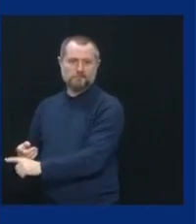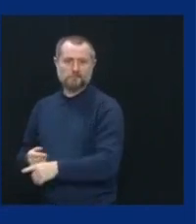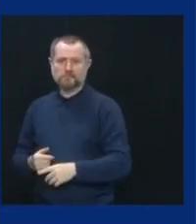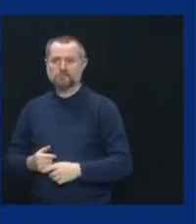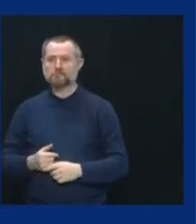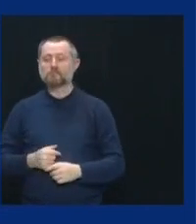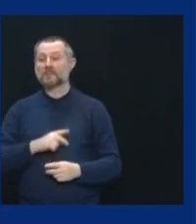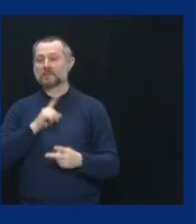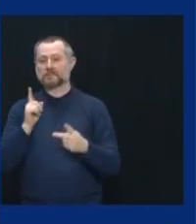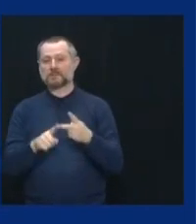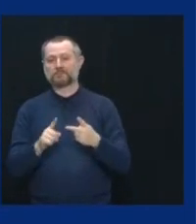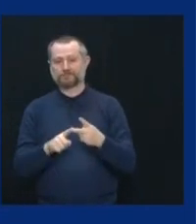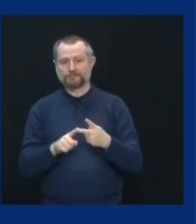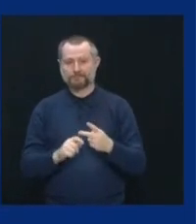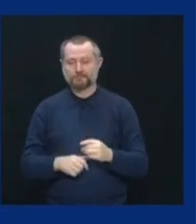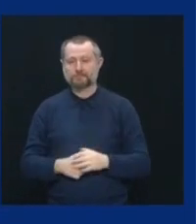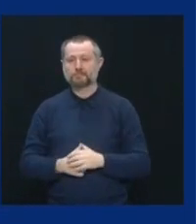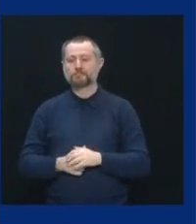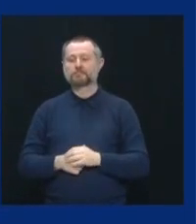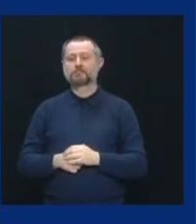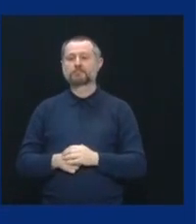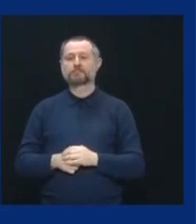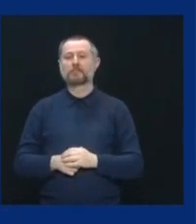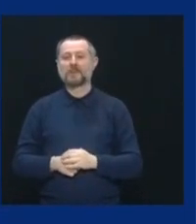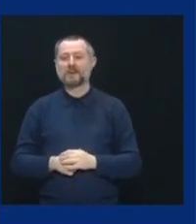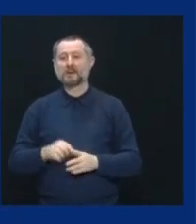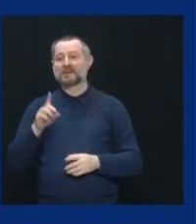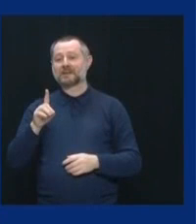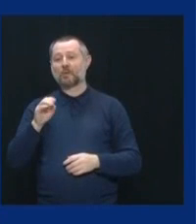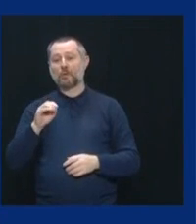Second, the DOJ